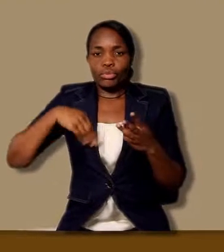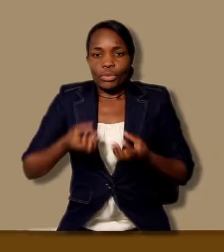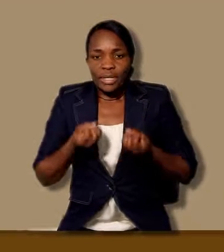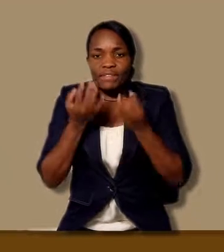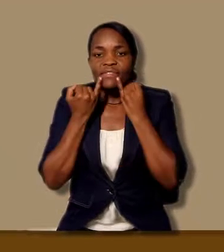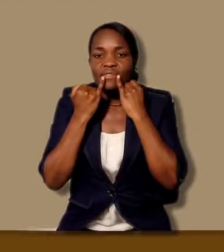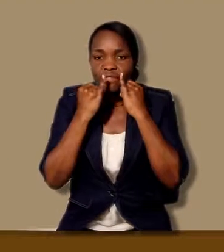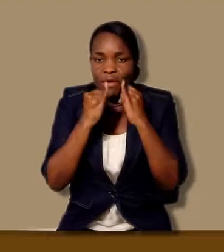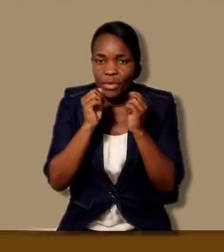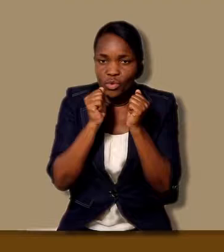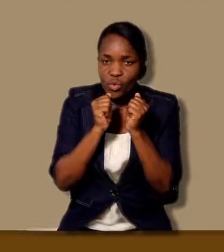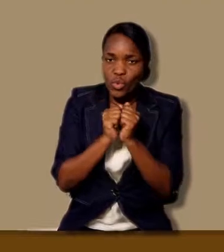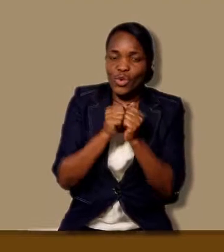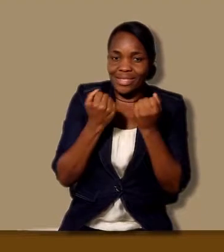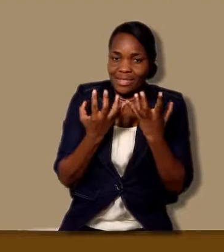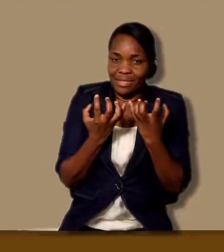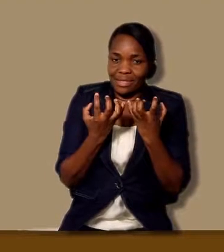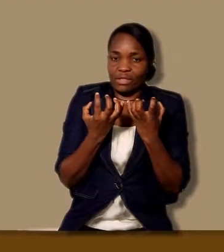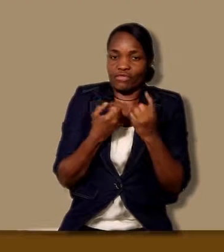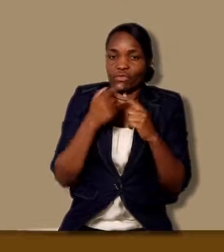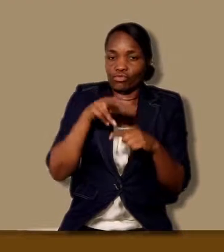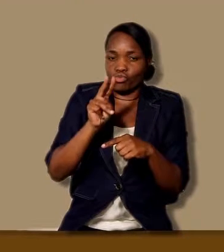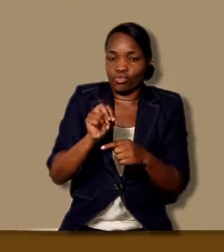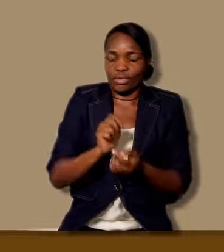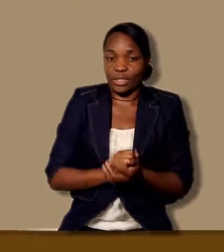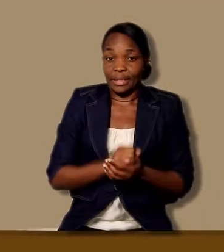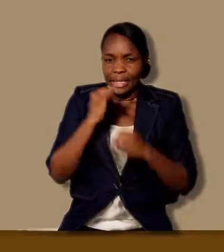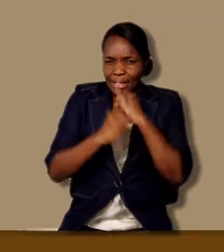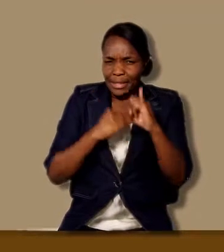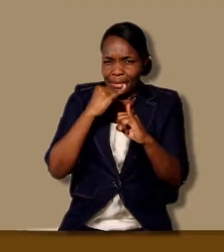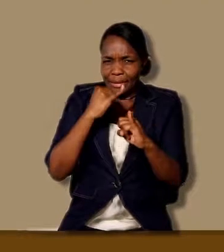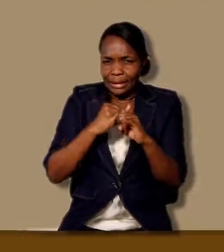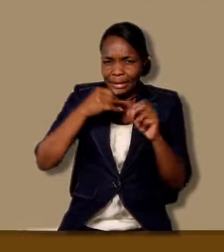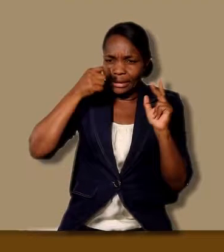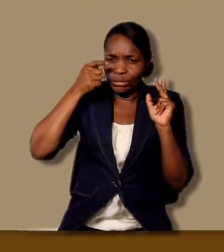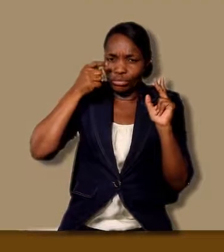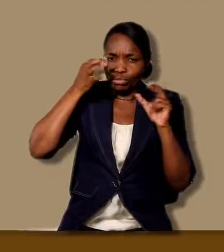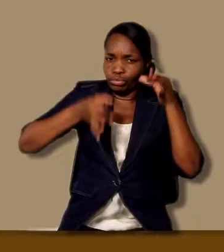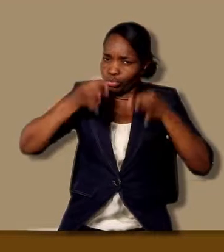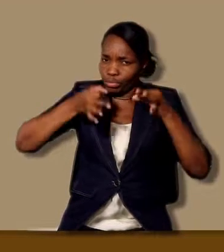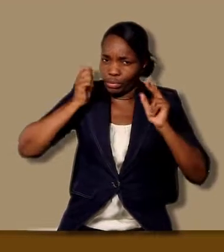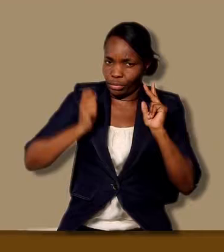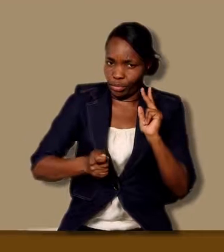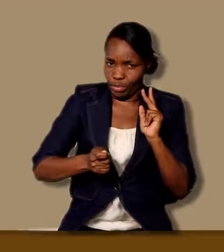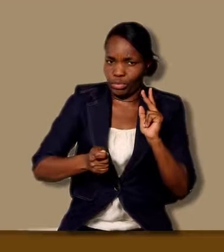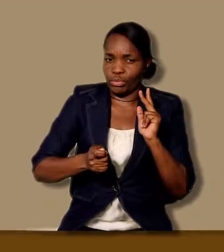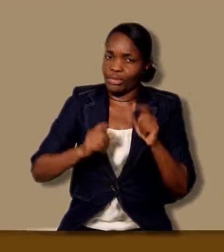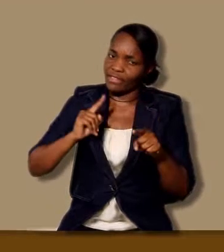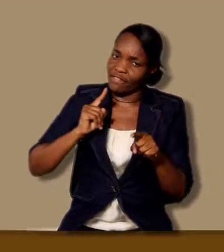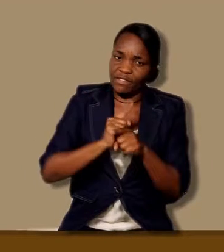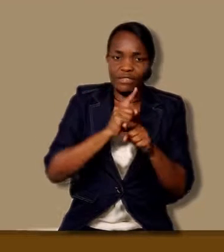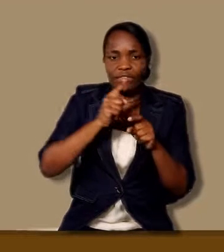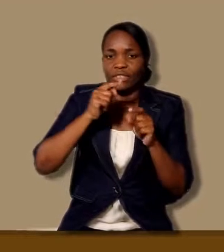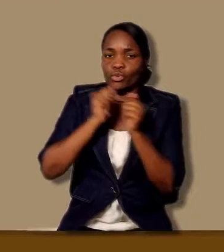providing information and facilities needed by the UN, the International Court of Justice, which is the primary judicial